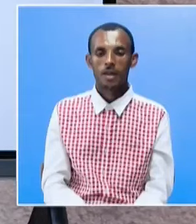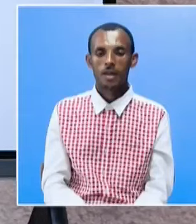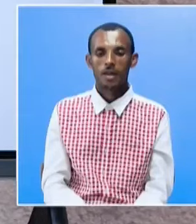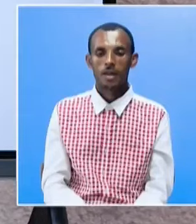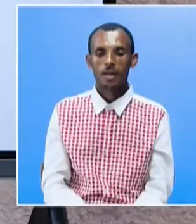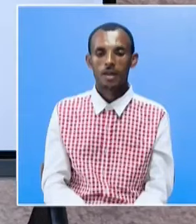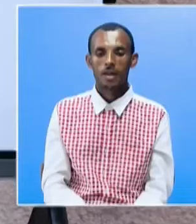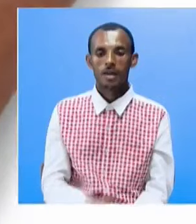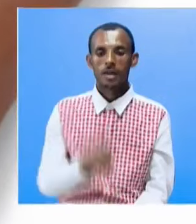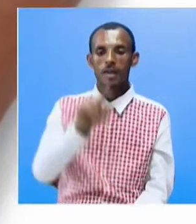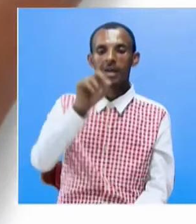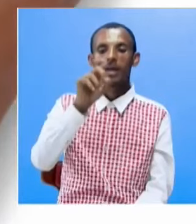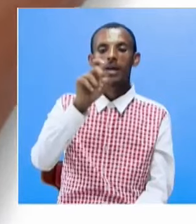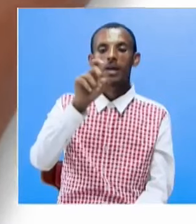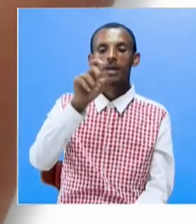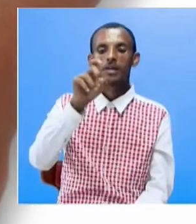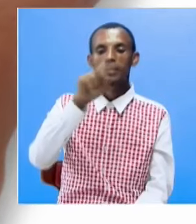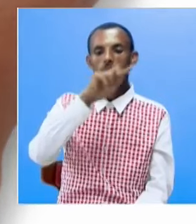XZ